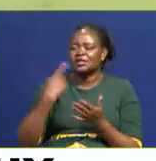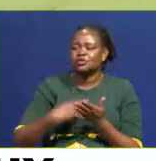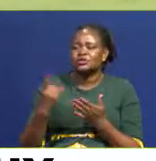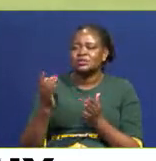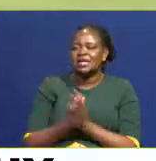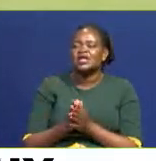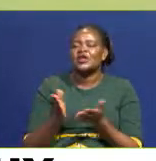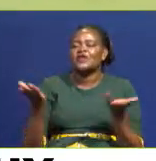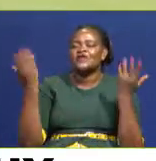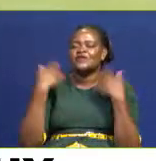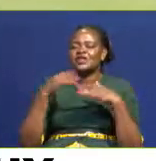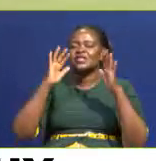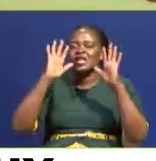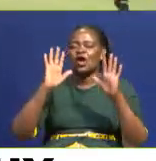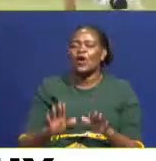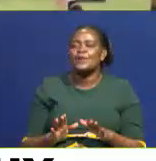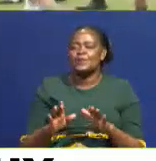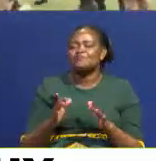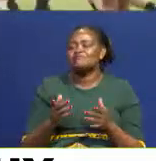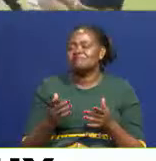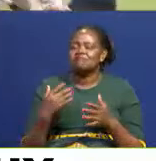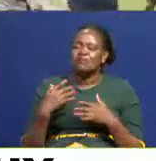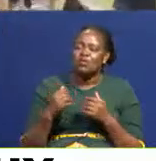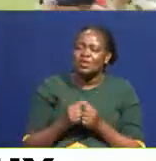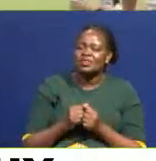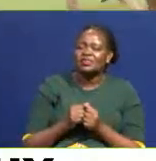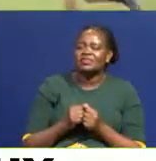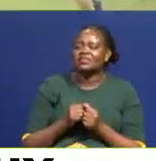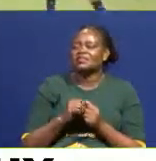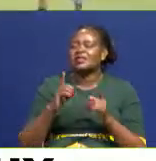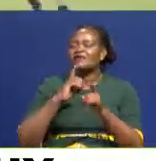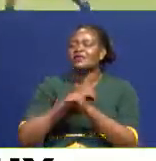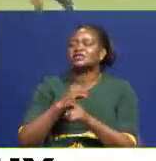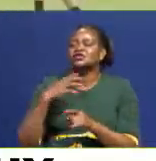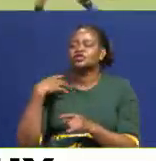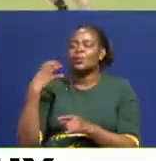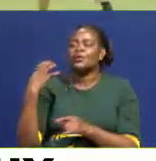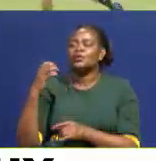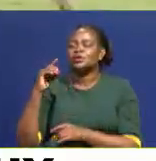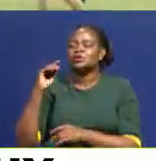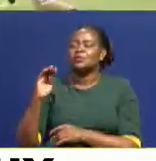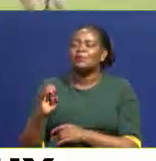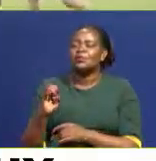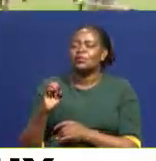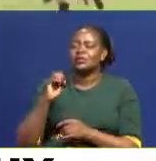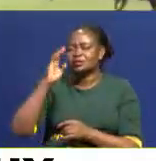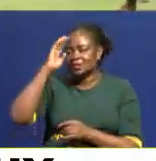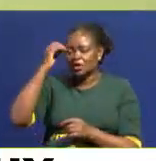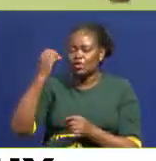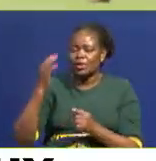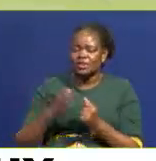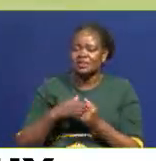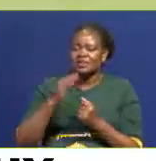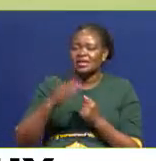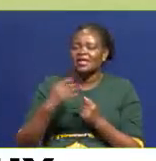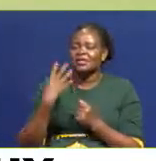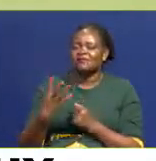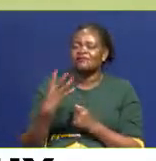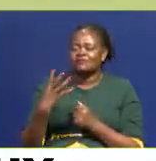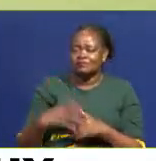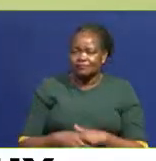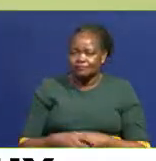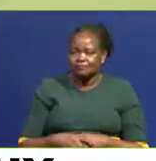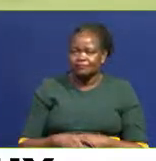and completing their campaign with a clash against host and defending champions Zimbabwe on Sunday, 28th April. For Prime